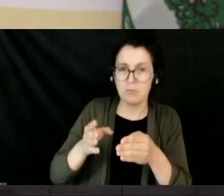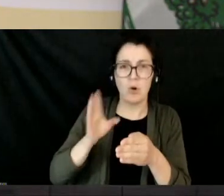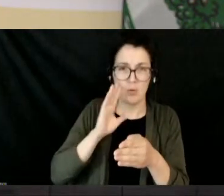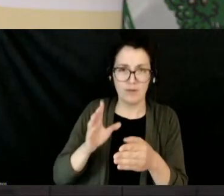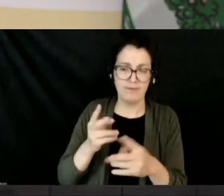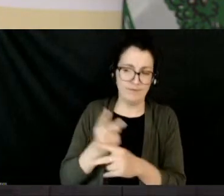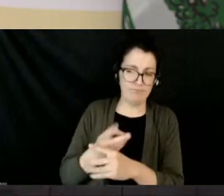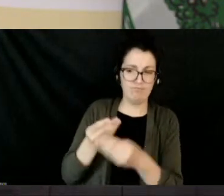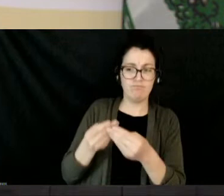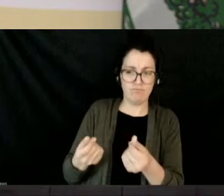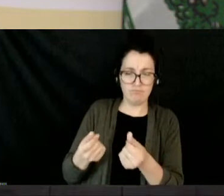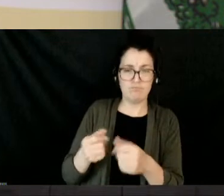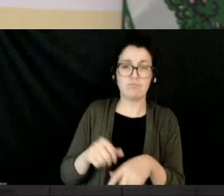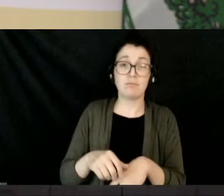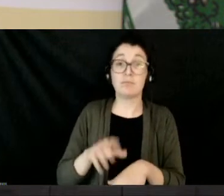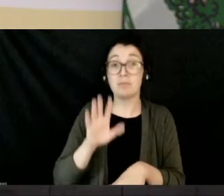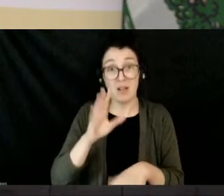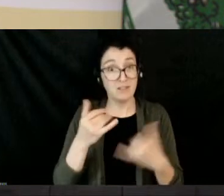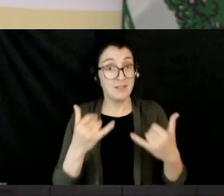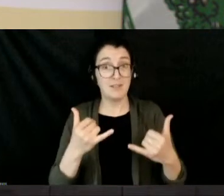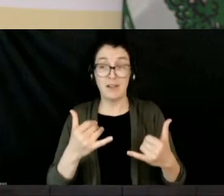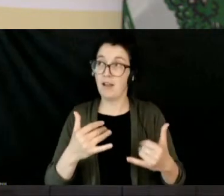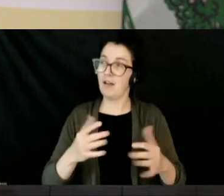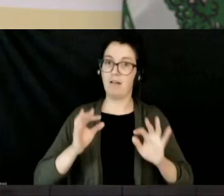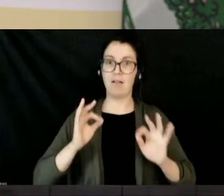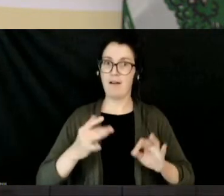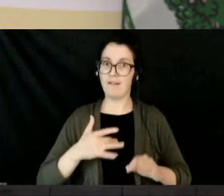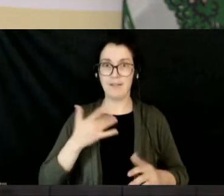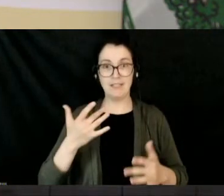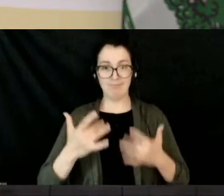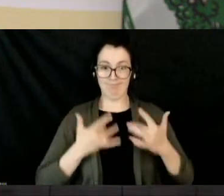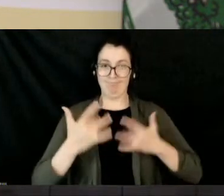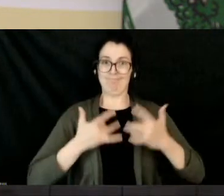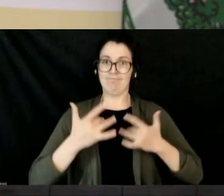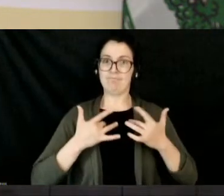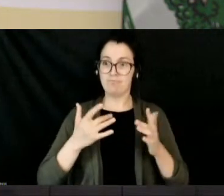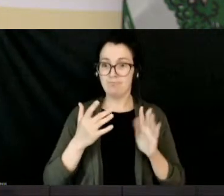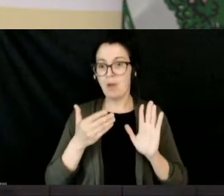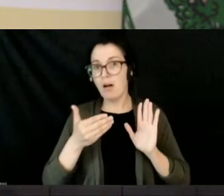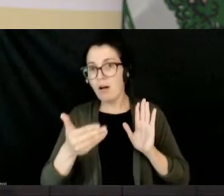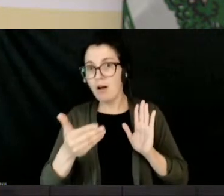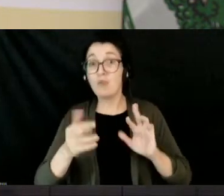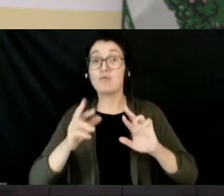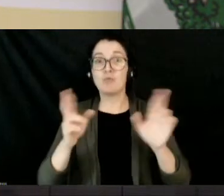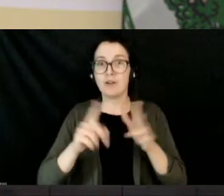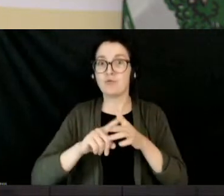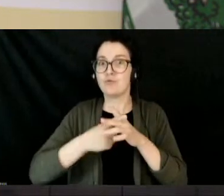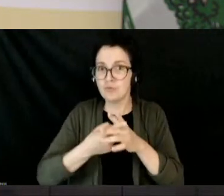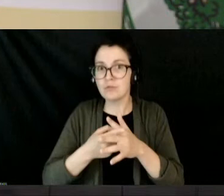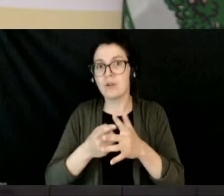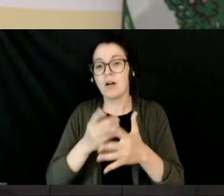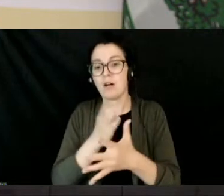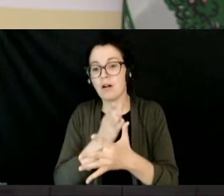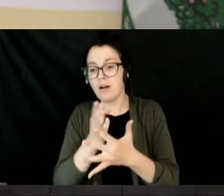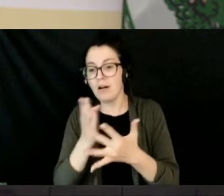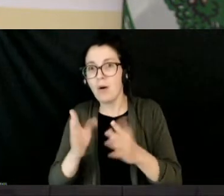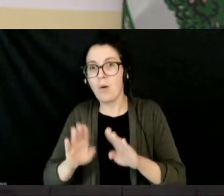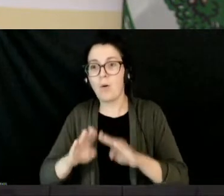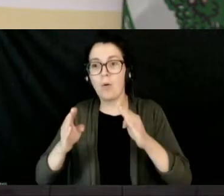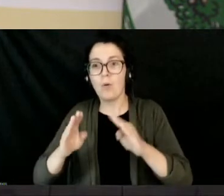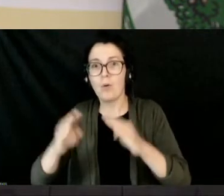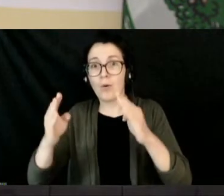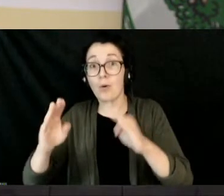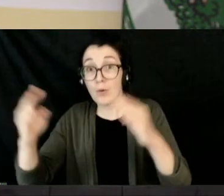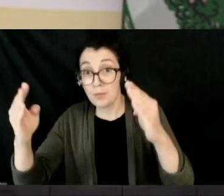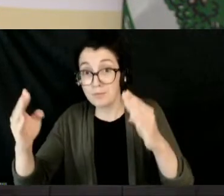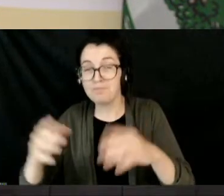and exciting day, a really good start to the road back to normal for Islanders. So with that, I will turn it over to